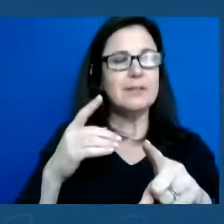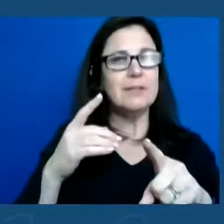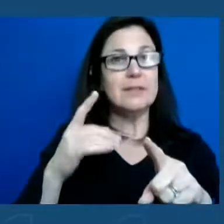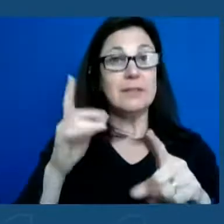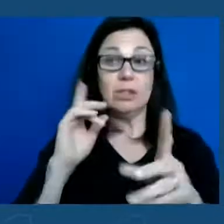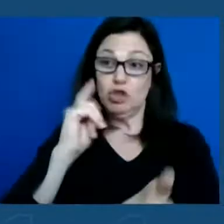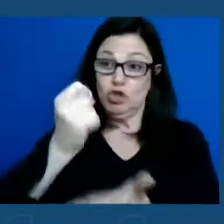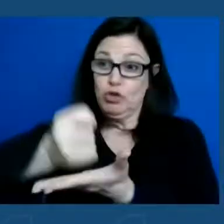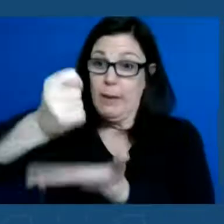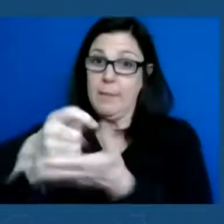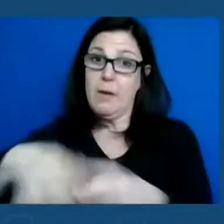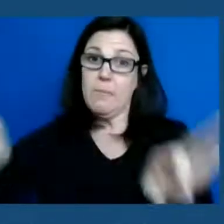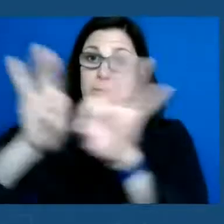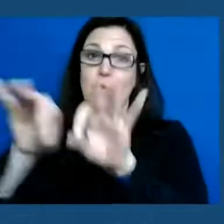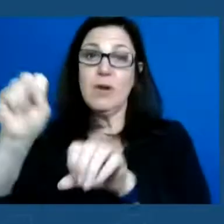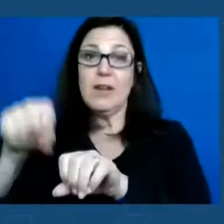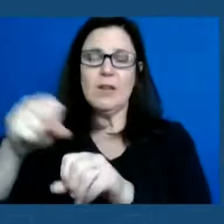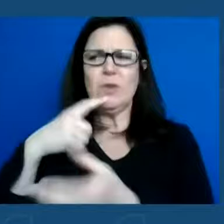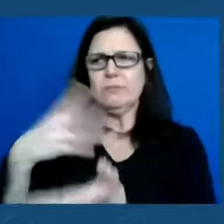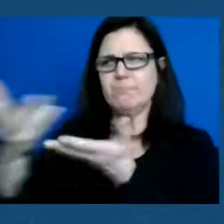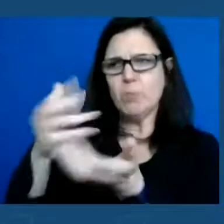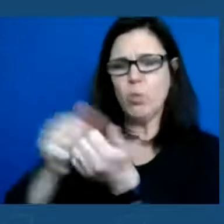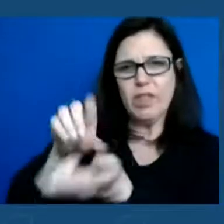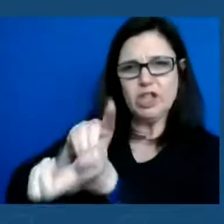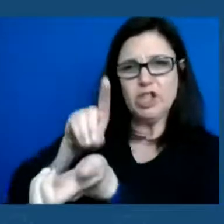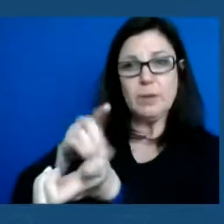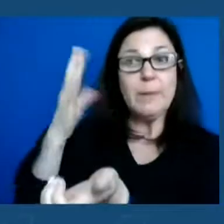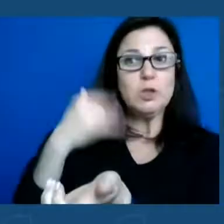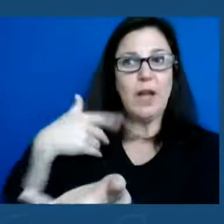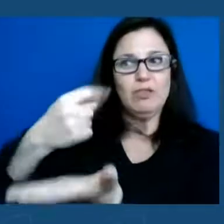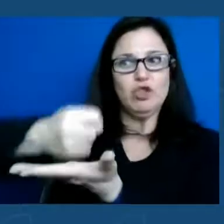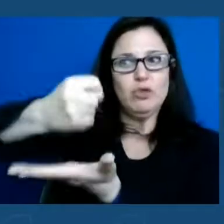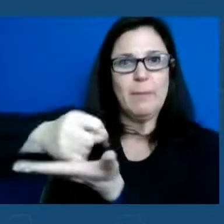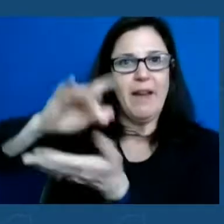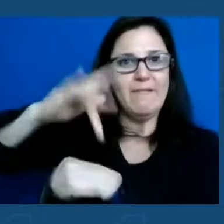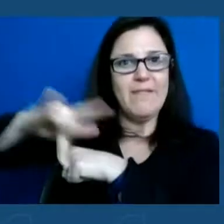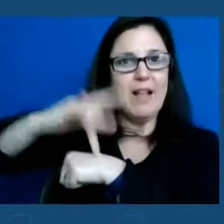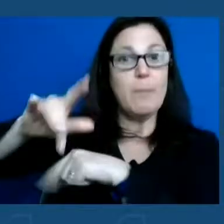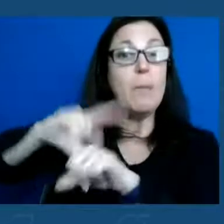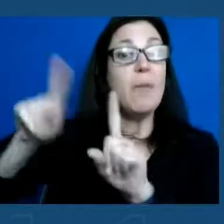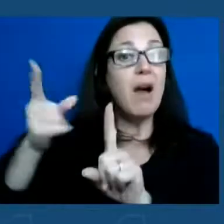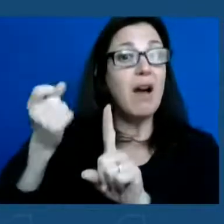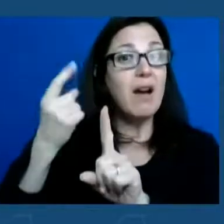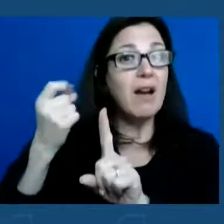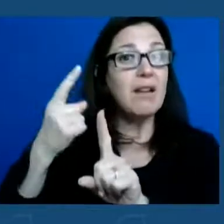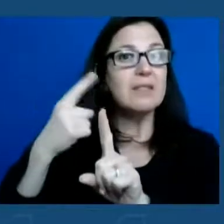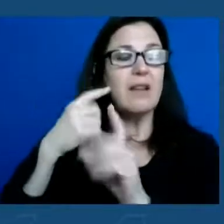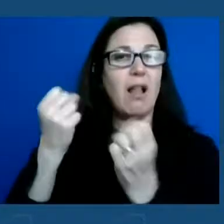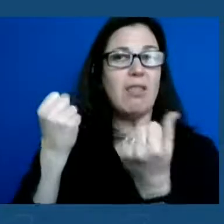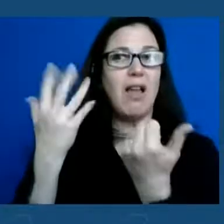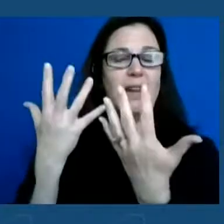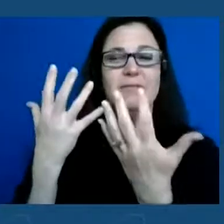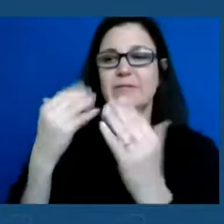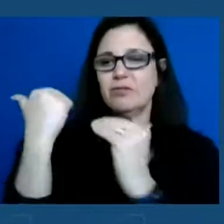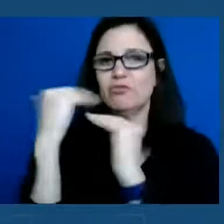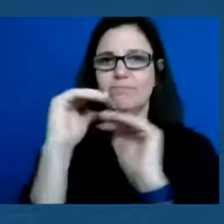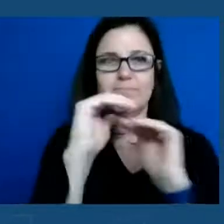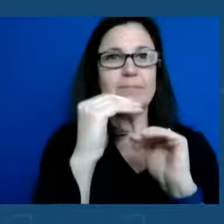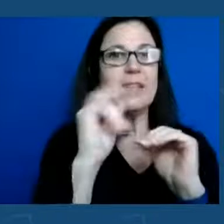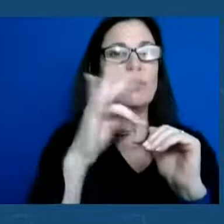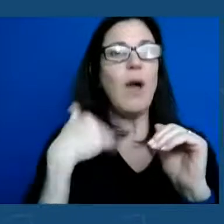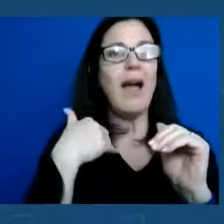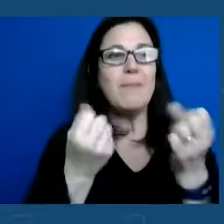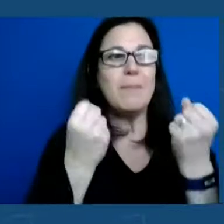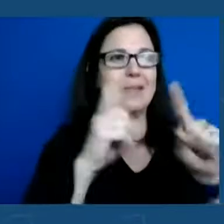important too. And we've been talking to our doctors because there are now treatments available, but there's a lot of constraints because if you have a lot of